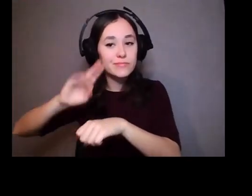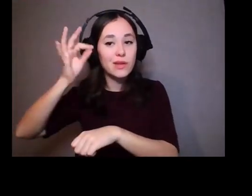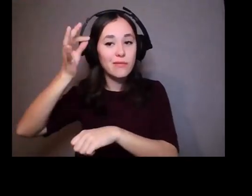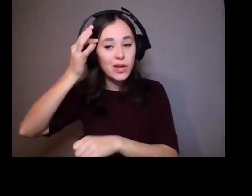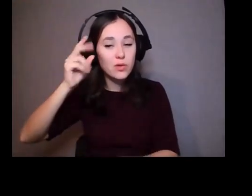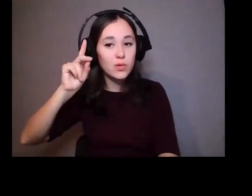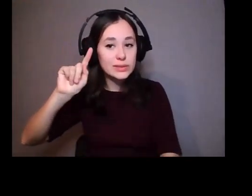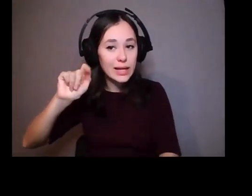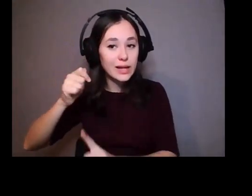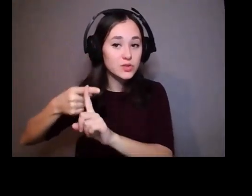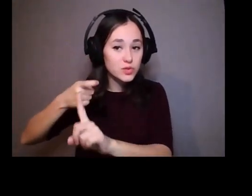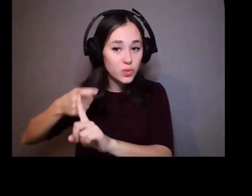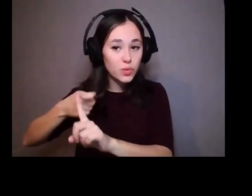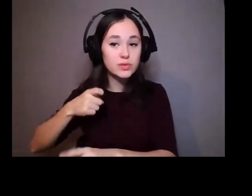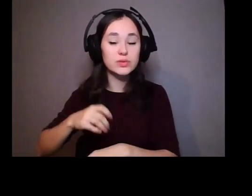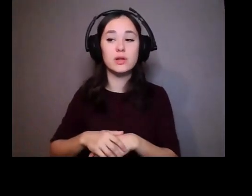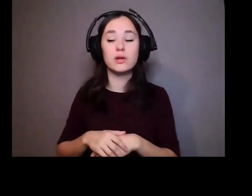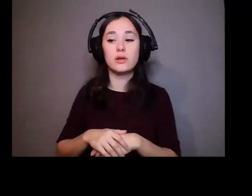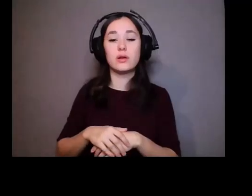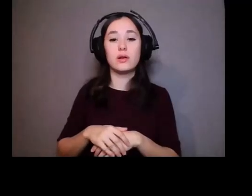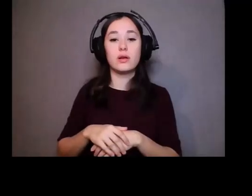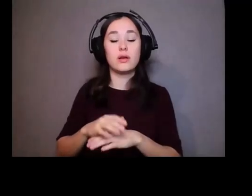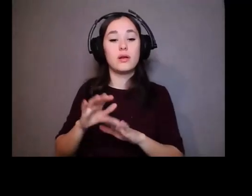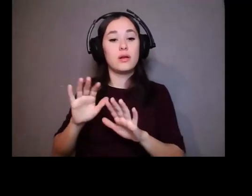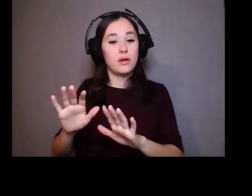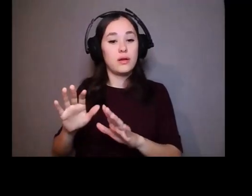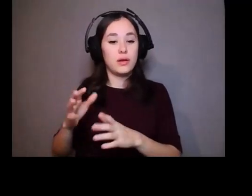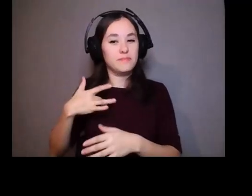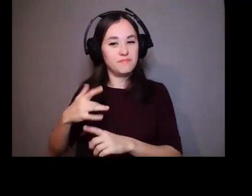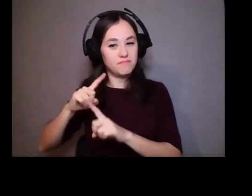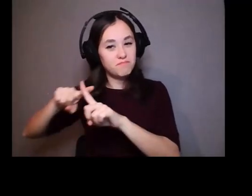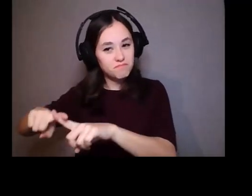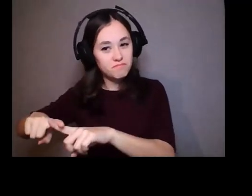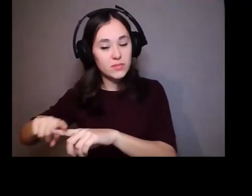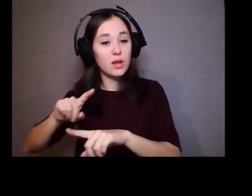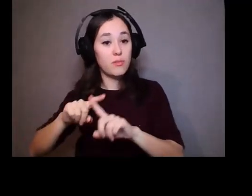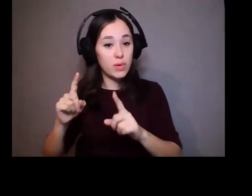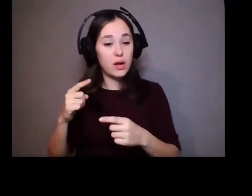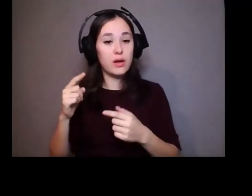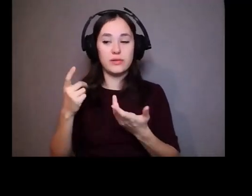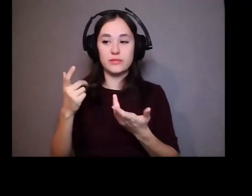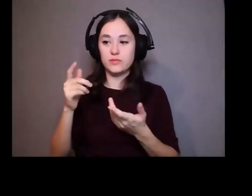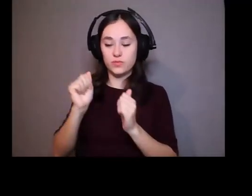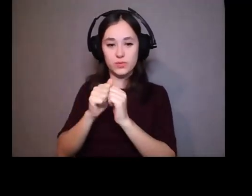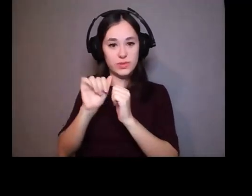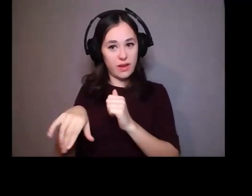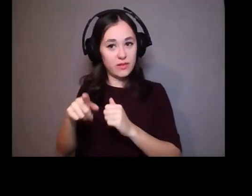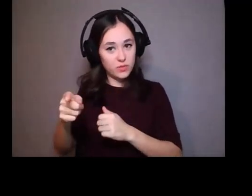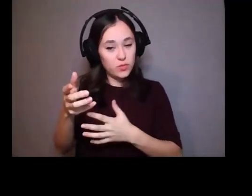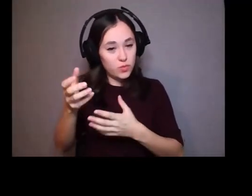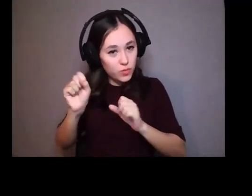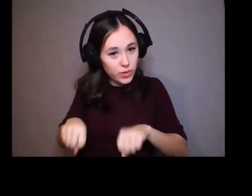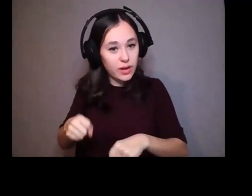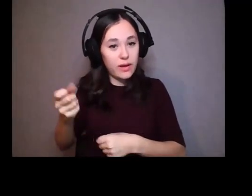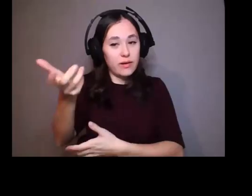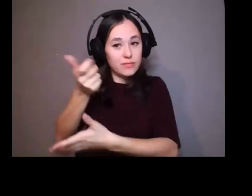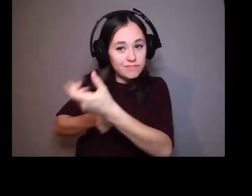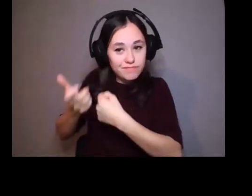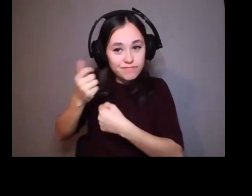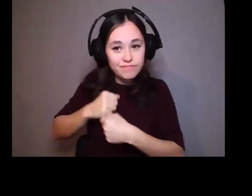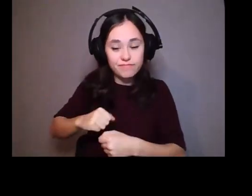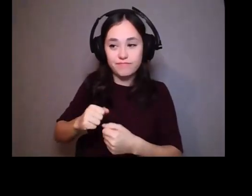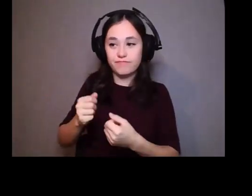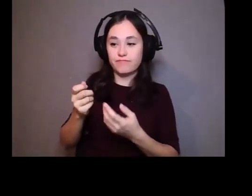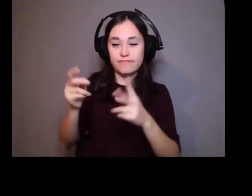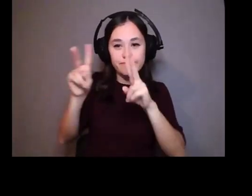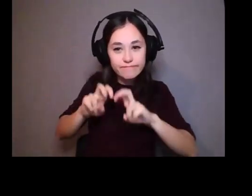across states, you are able to break out data to a much more granular level when you're looking at fee-for-service data.